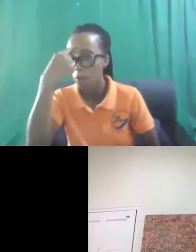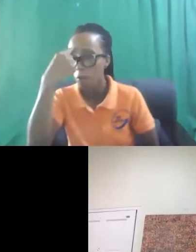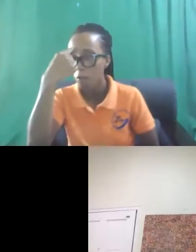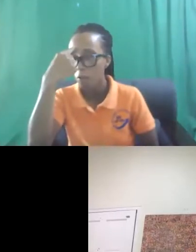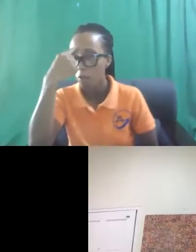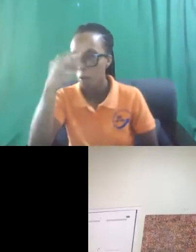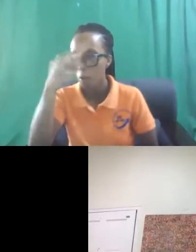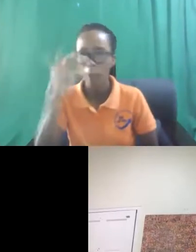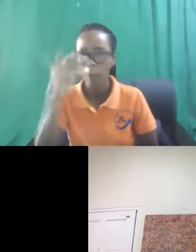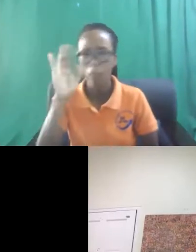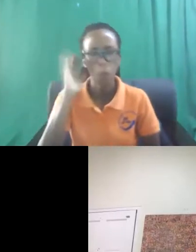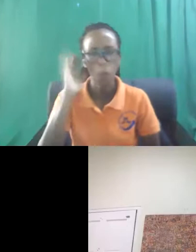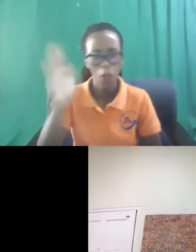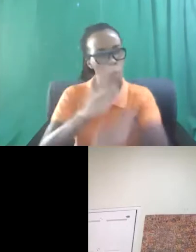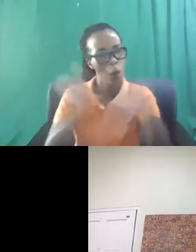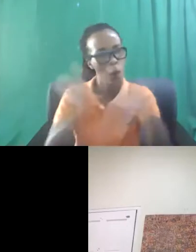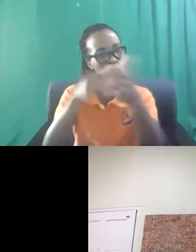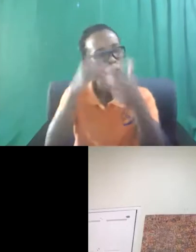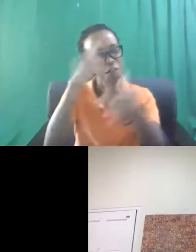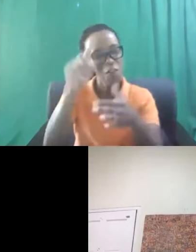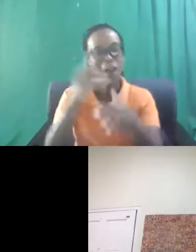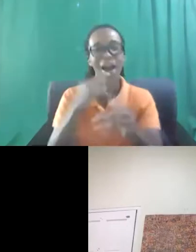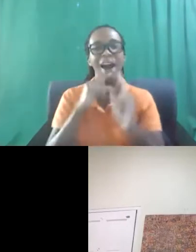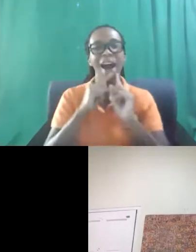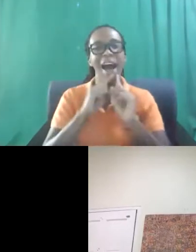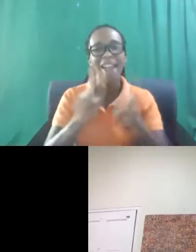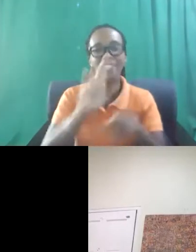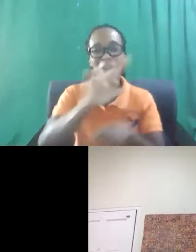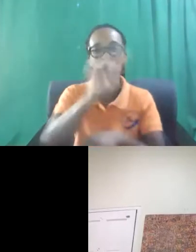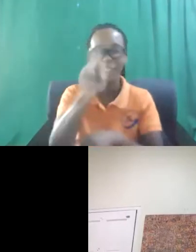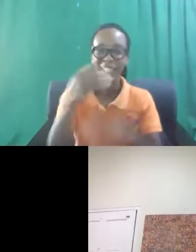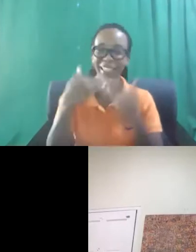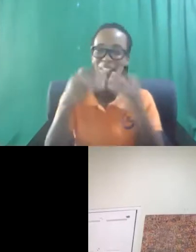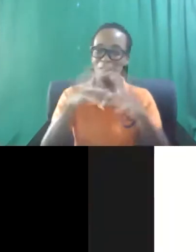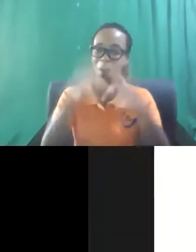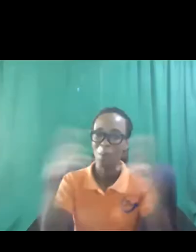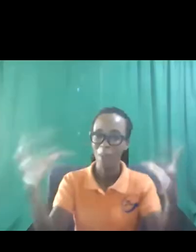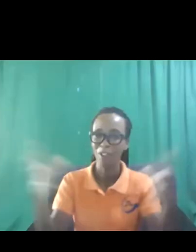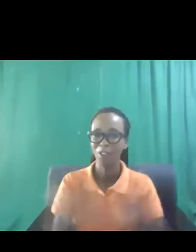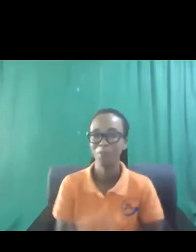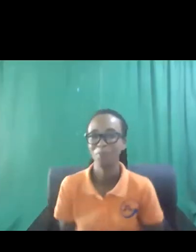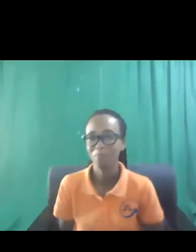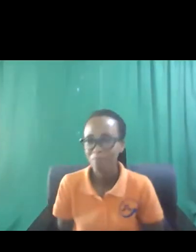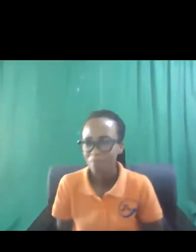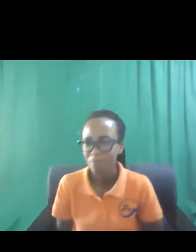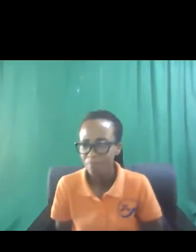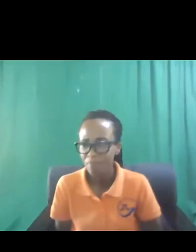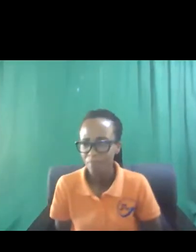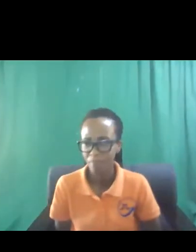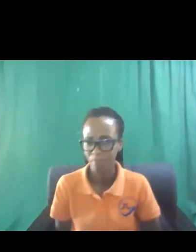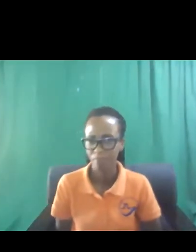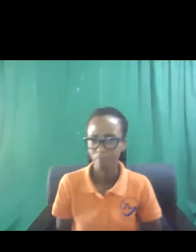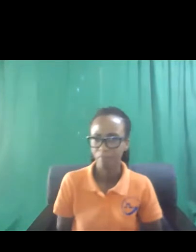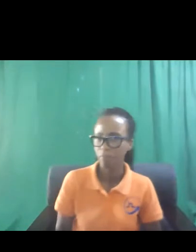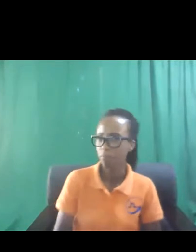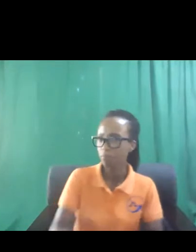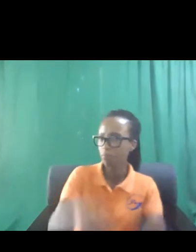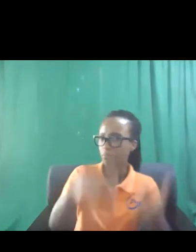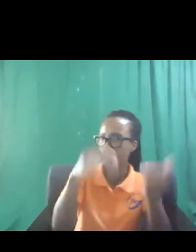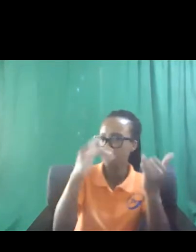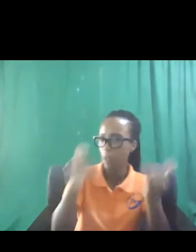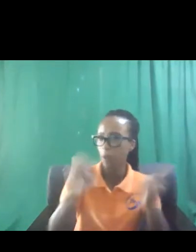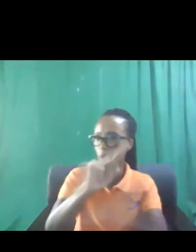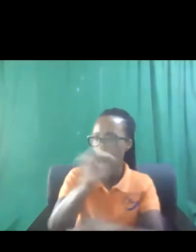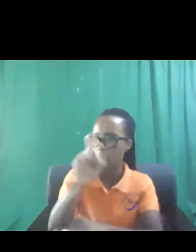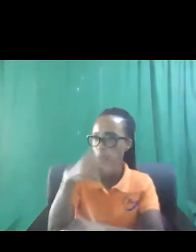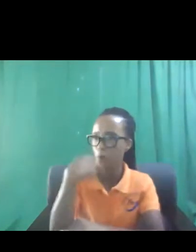be summoning you back to answer them. But thank you very much. Thank you. I want to ask